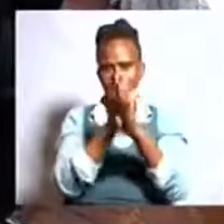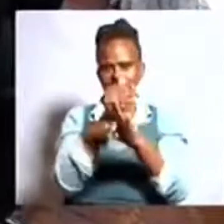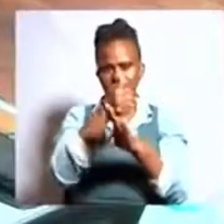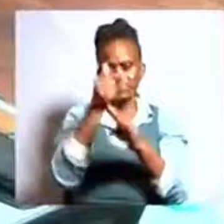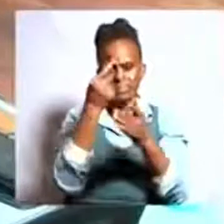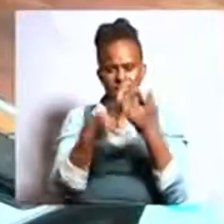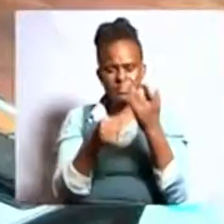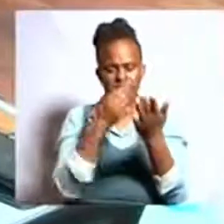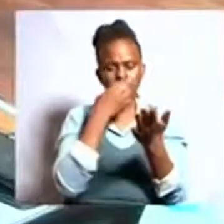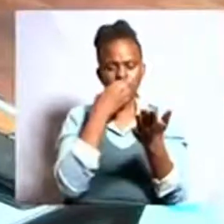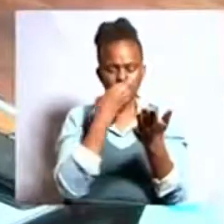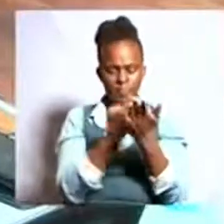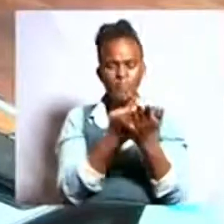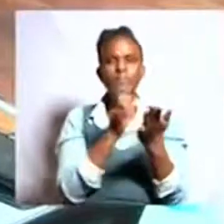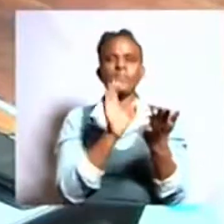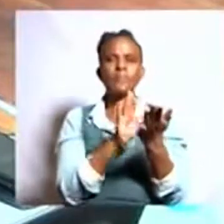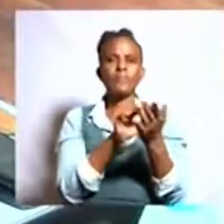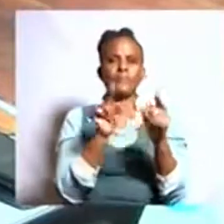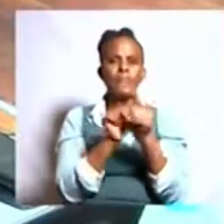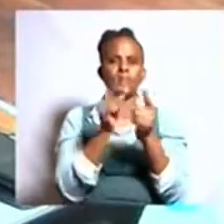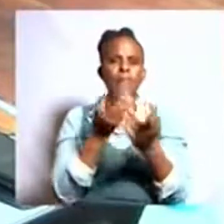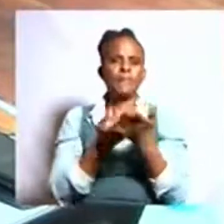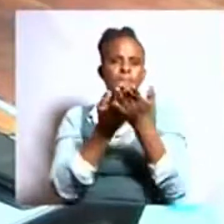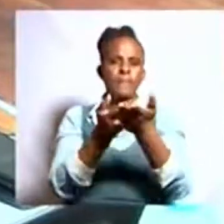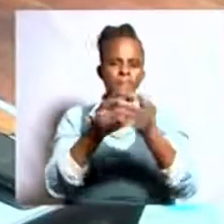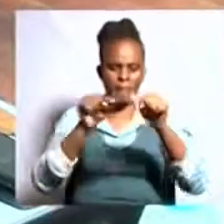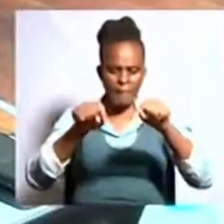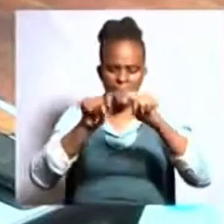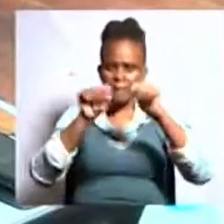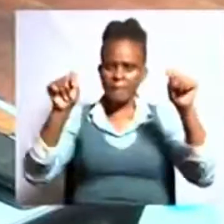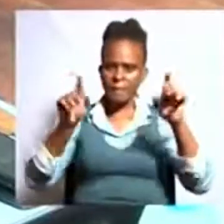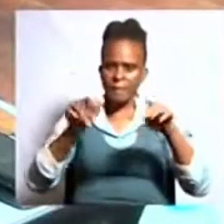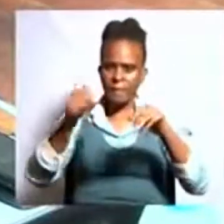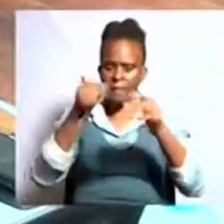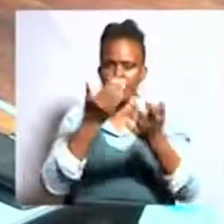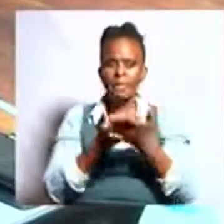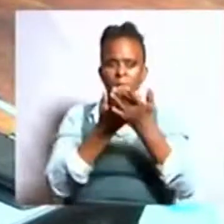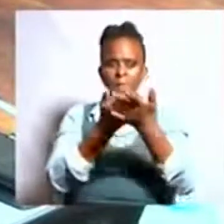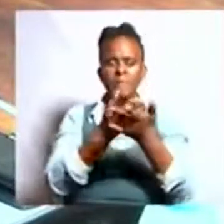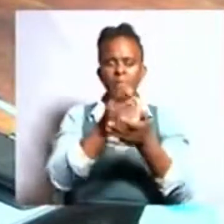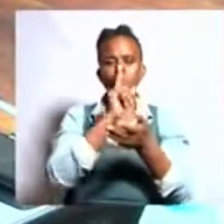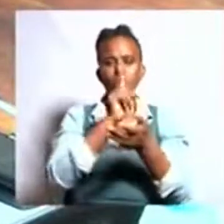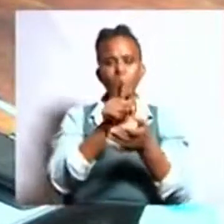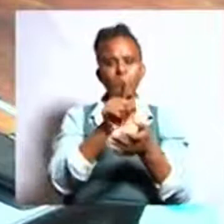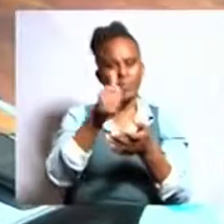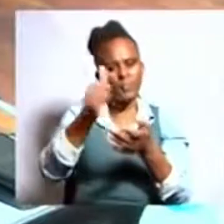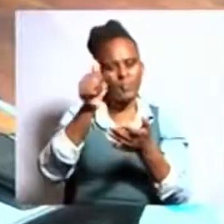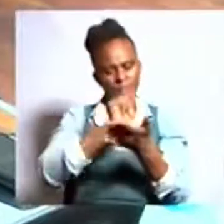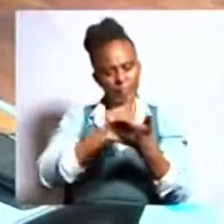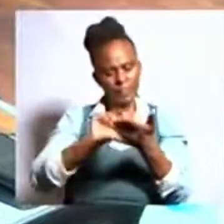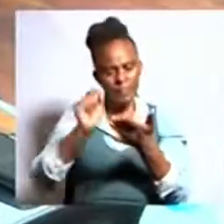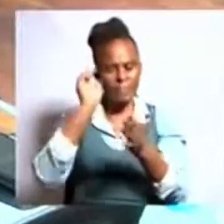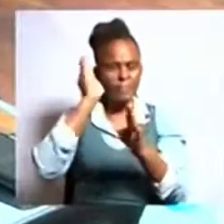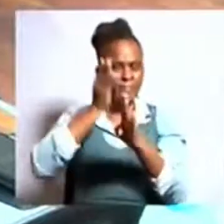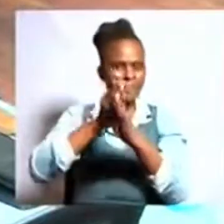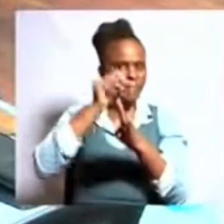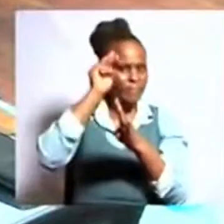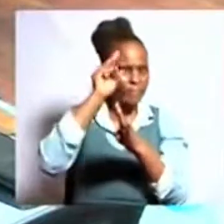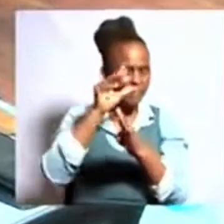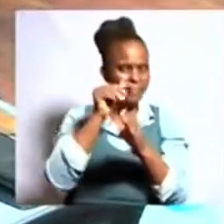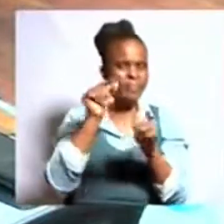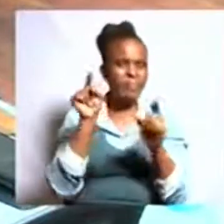provide evidence, and you lay it on the table. Can you lay on the table the proof that actually you wrote to the ministry and